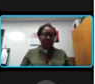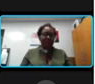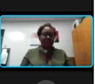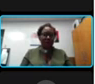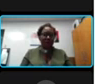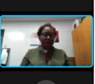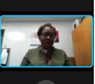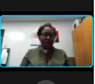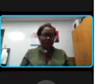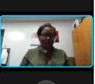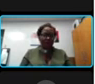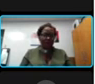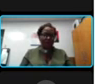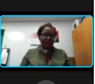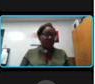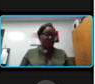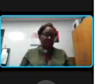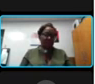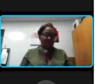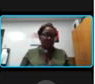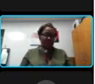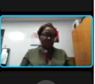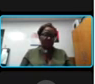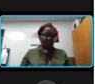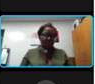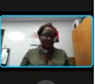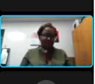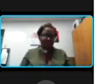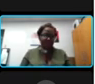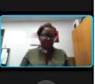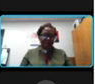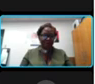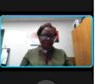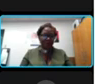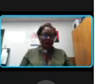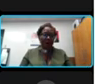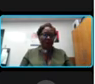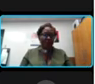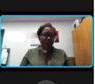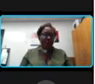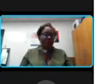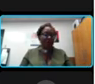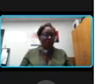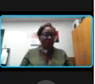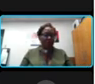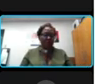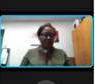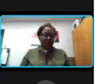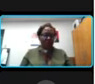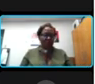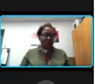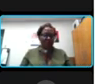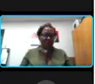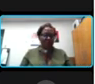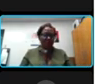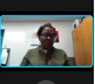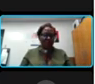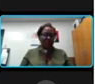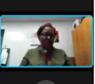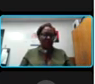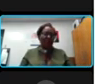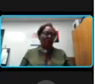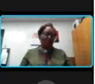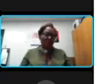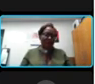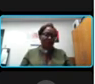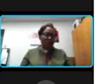school campus for the DCPS schools. Then the following week, the week of January